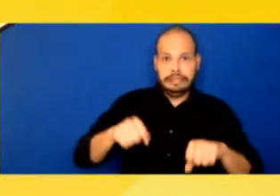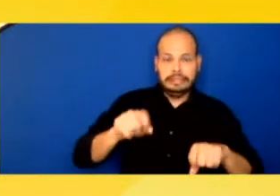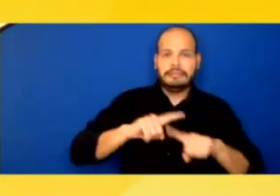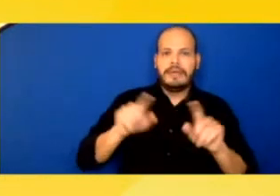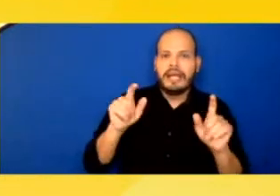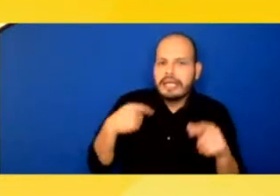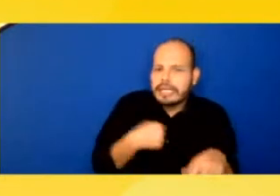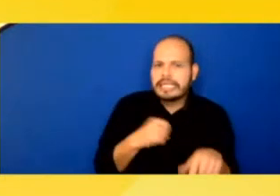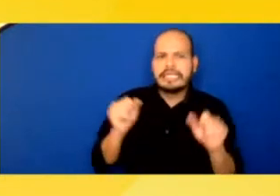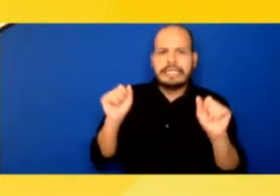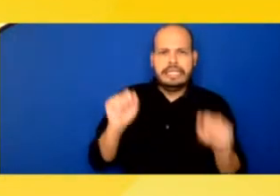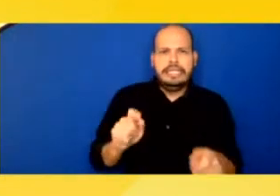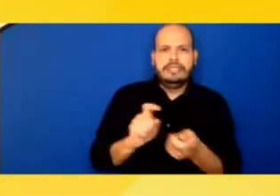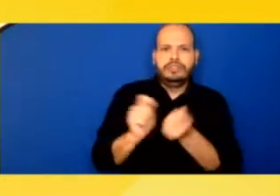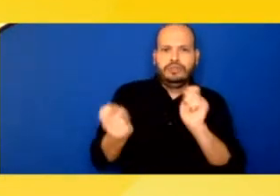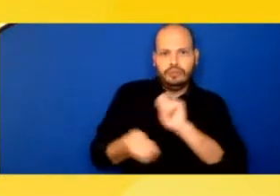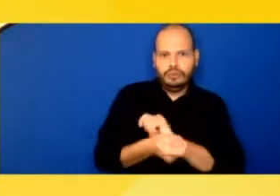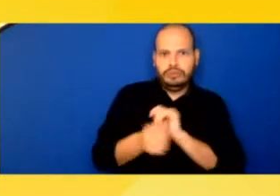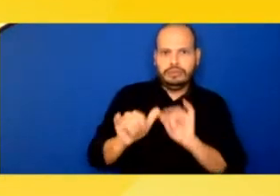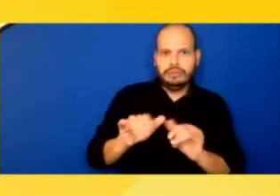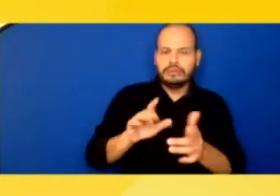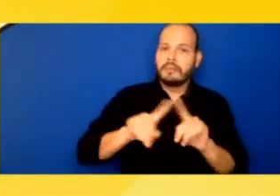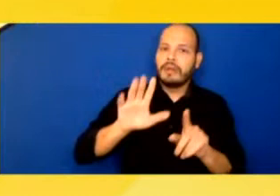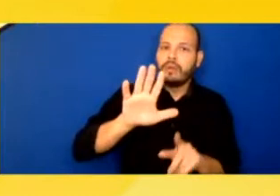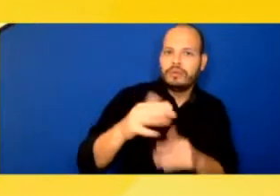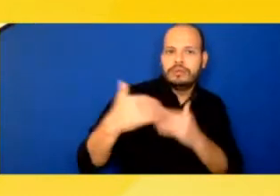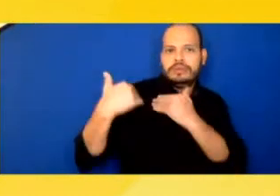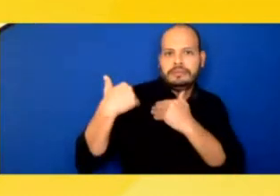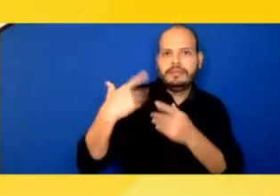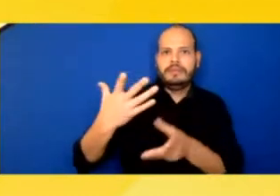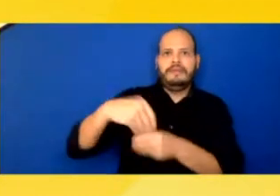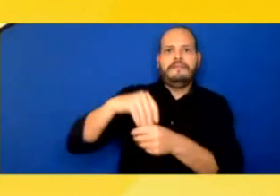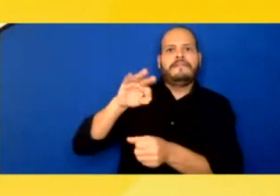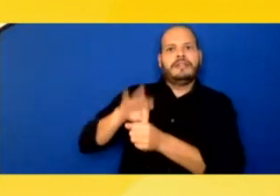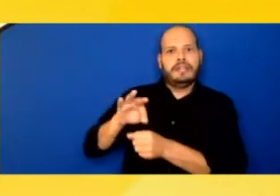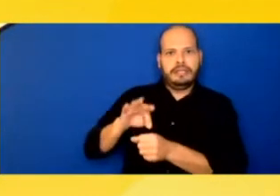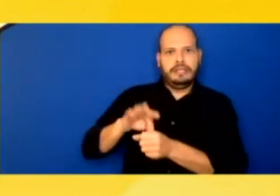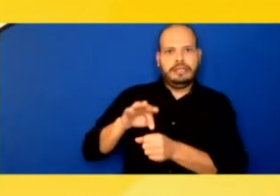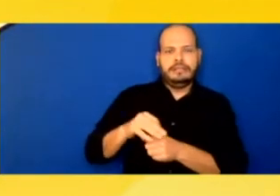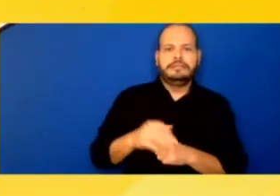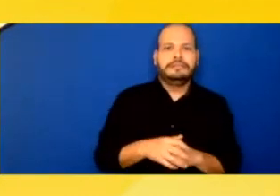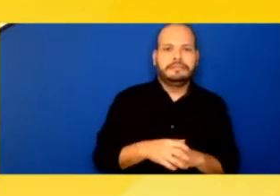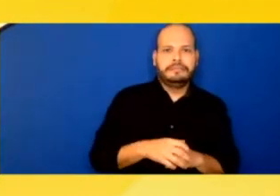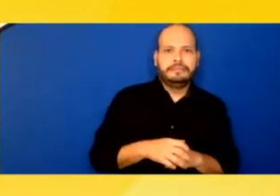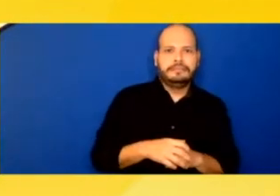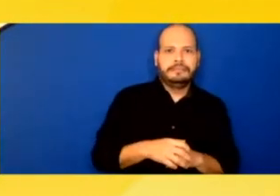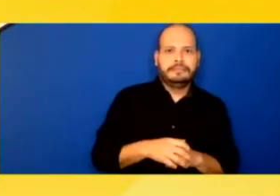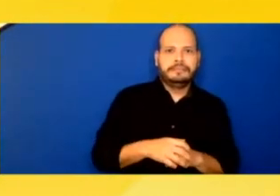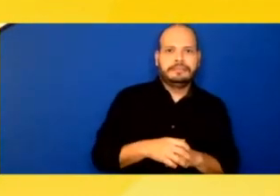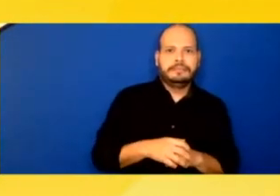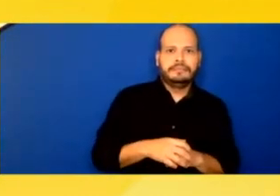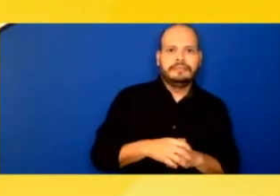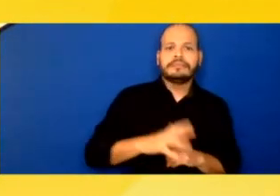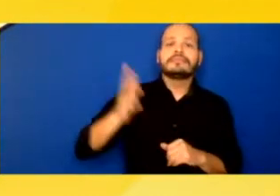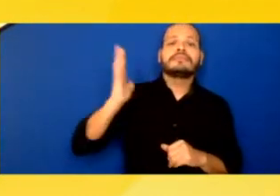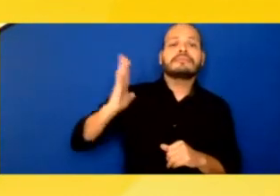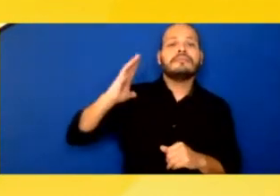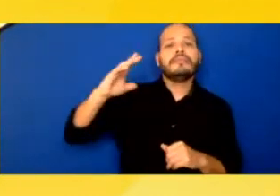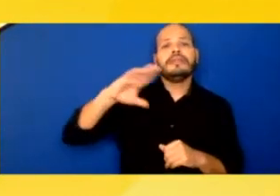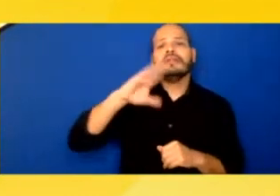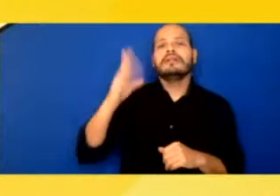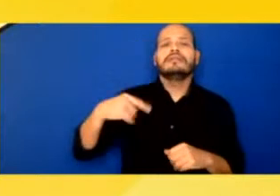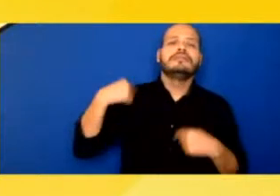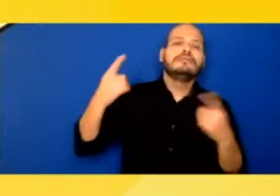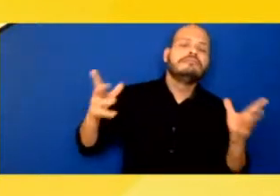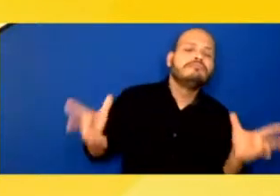lot of us need to print. We have not in the past pushed our churches and our communities like we should have. We kind of took it for granted. We said,